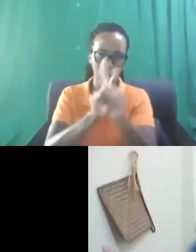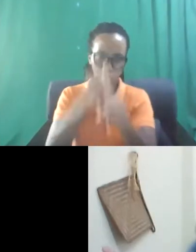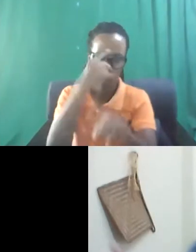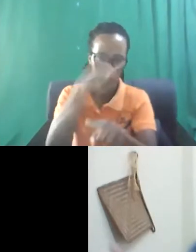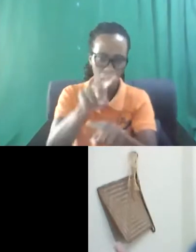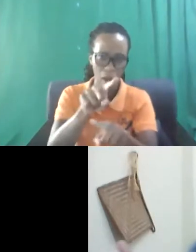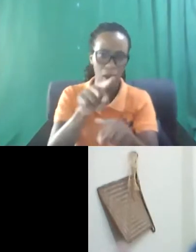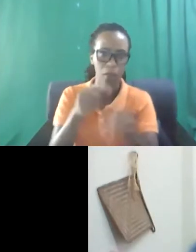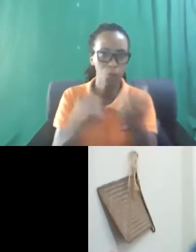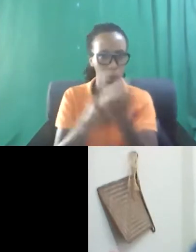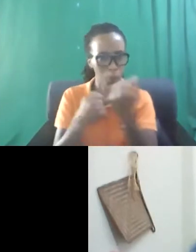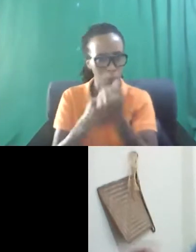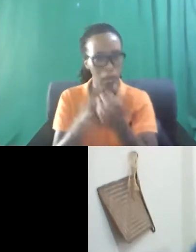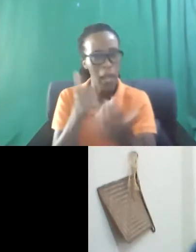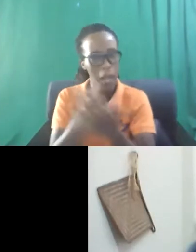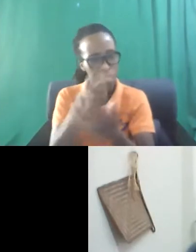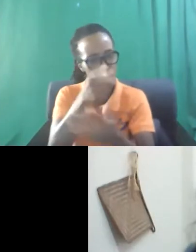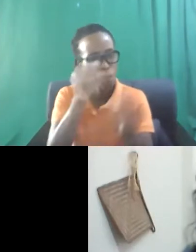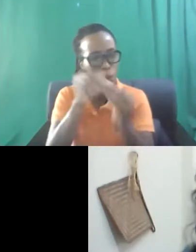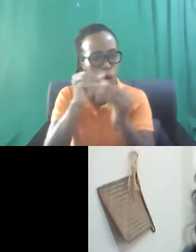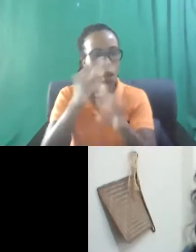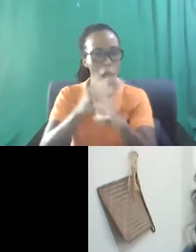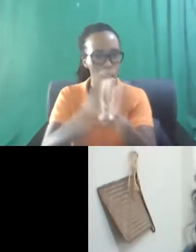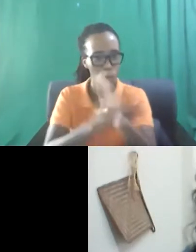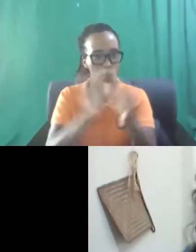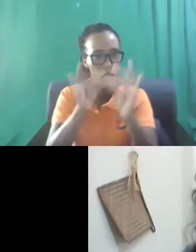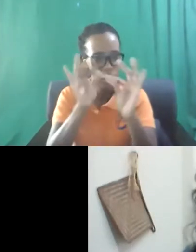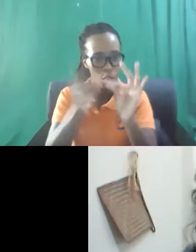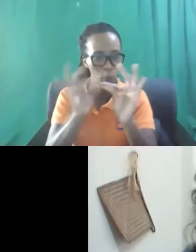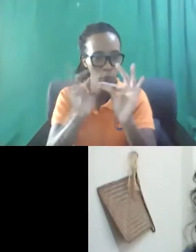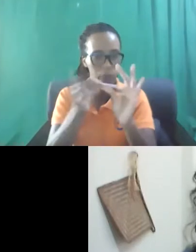a better interpreter.